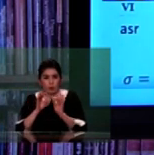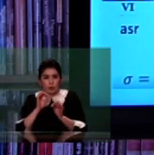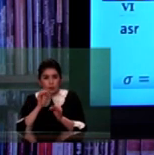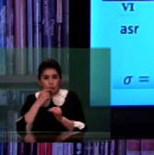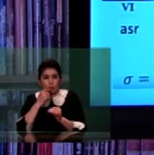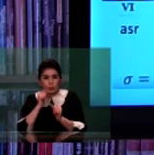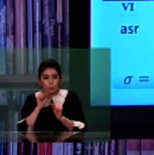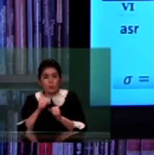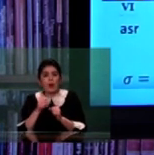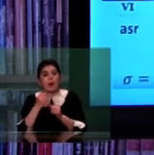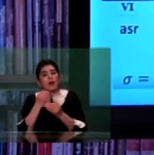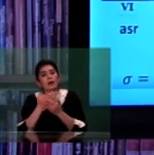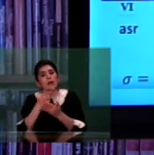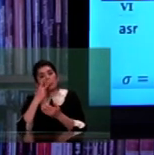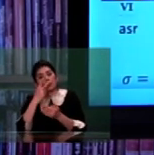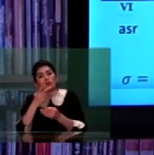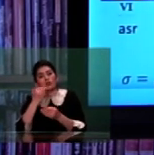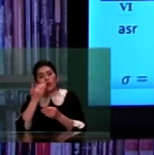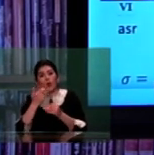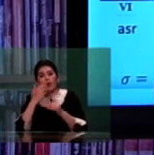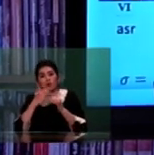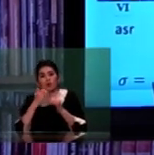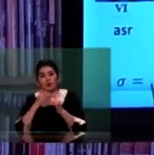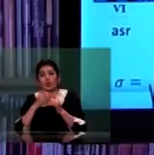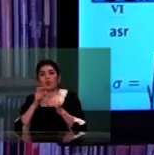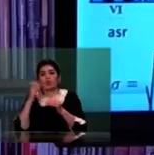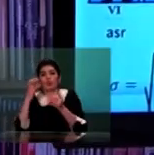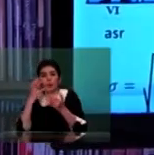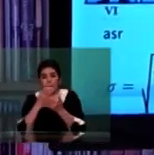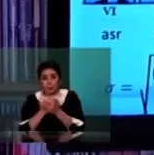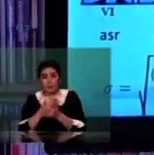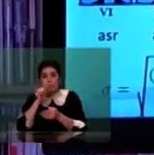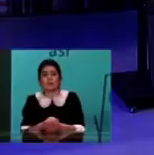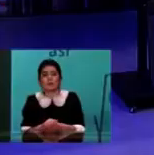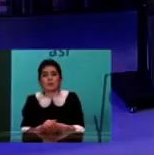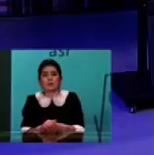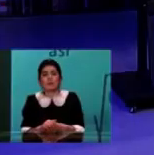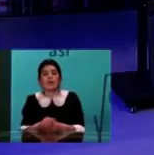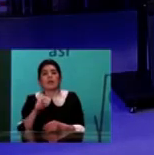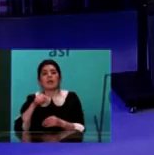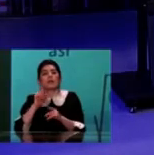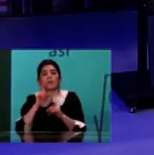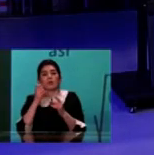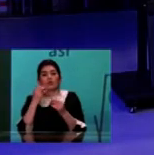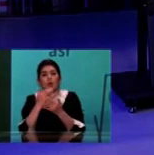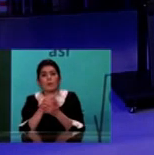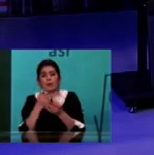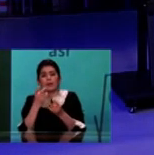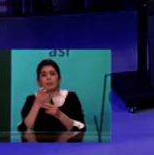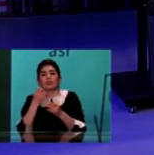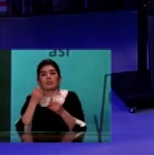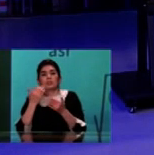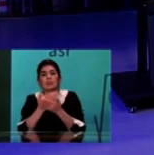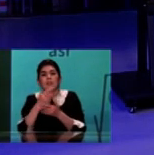o'rtachadan? Endi qarang, biz o'rtachani topdik, mana o'rtachamiz. Endi biz nimani topyapmiz?